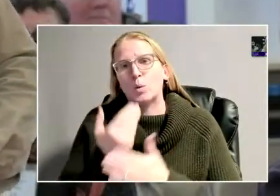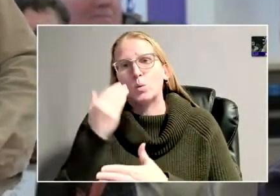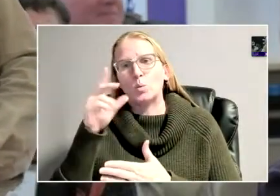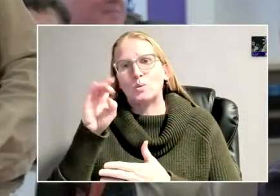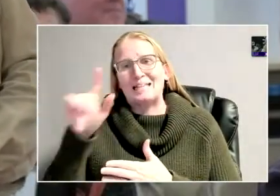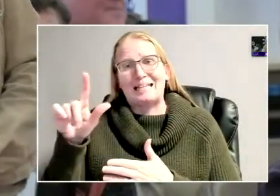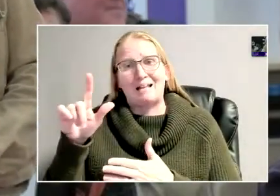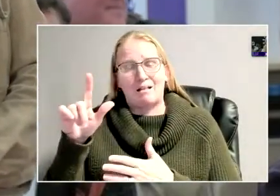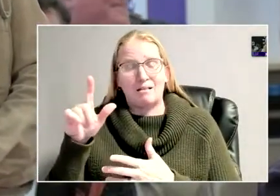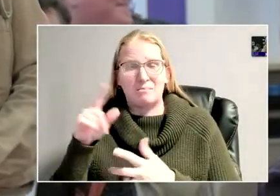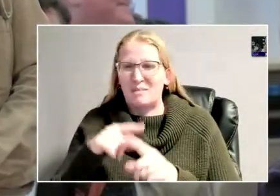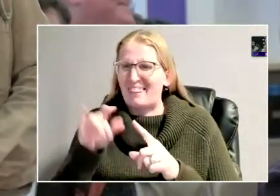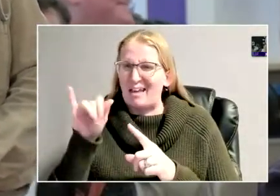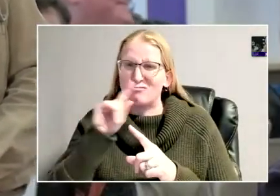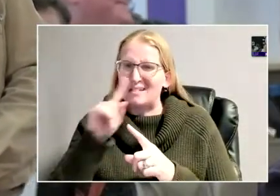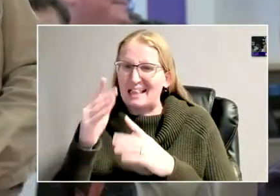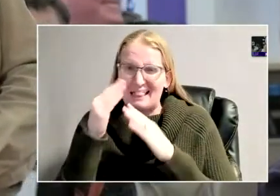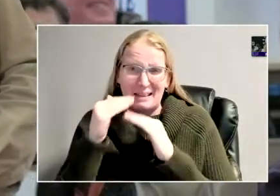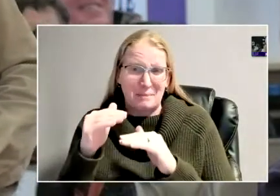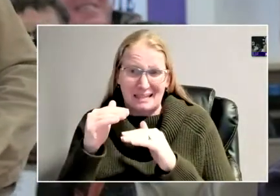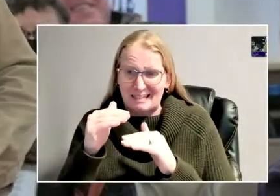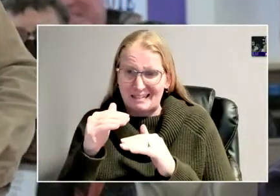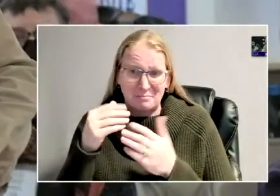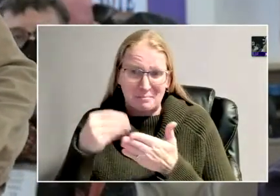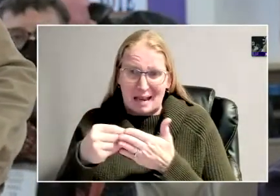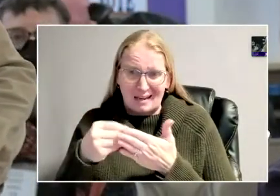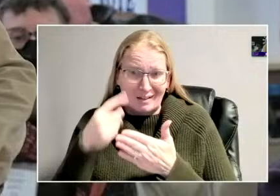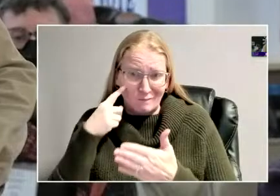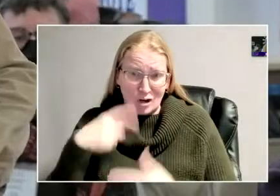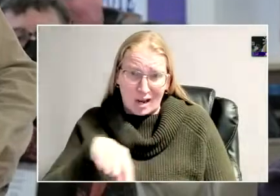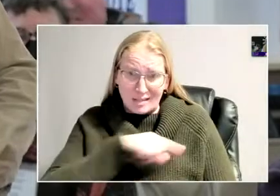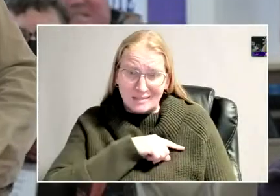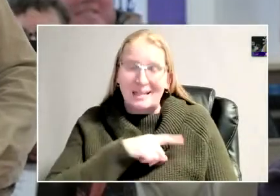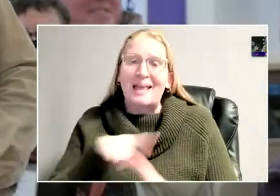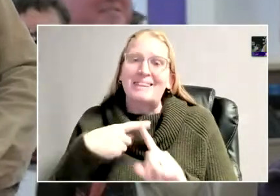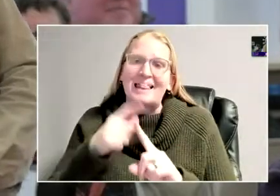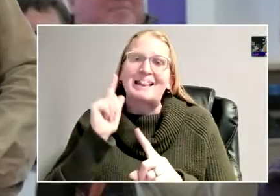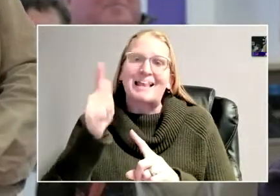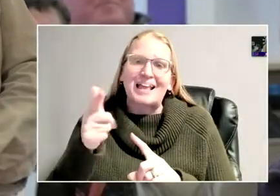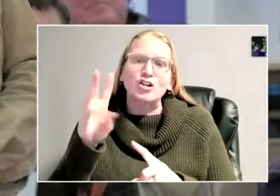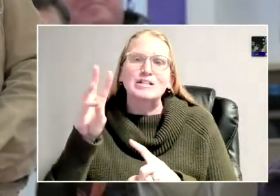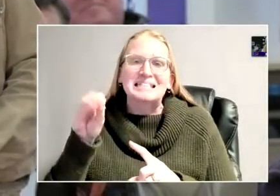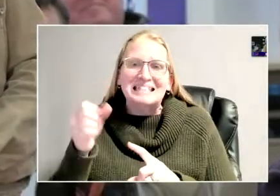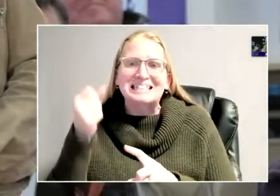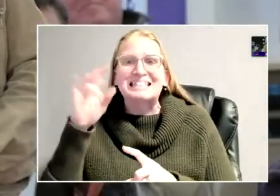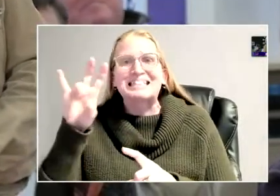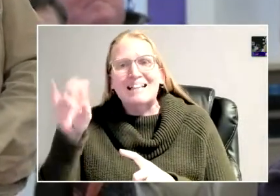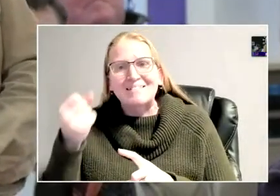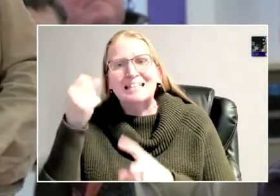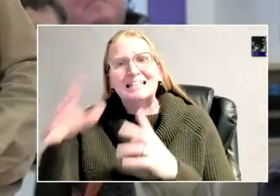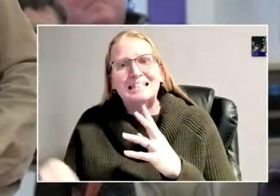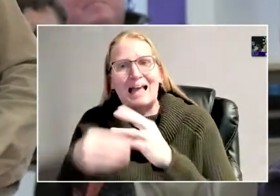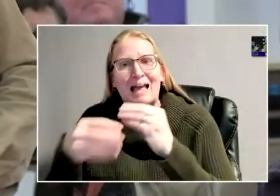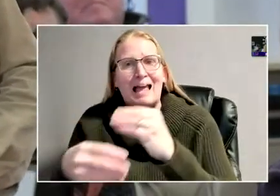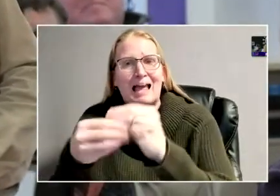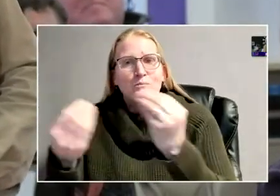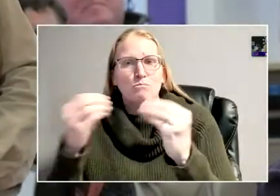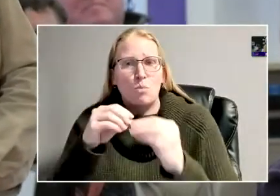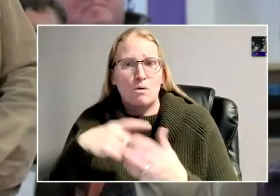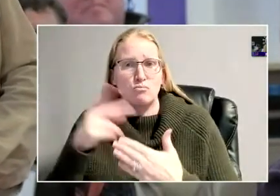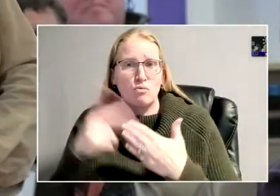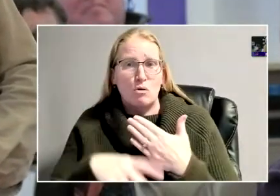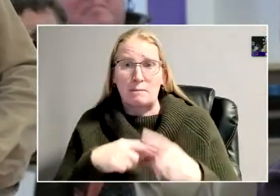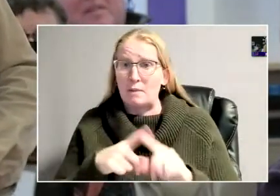limited and then there were some more programs added in the 60s and 70s um but for most of